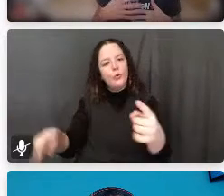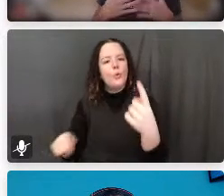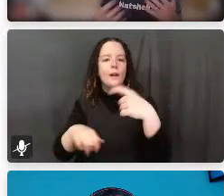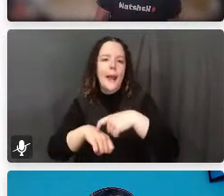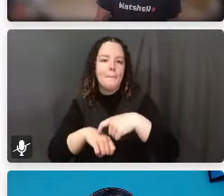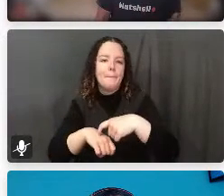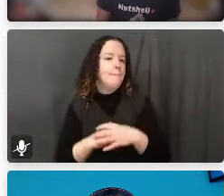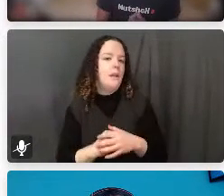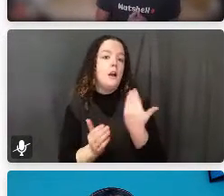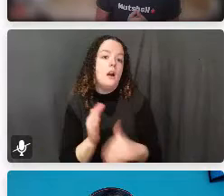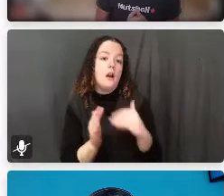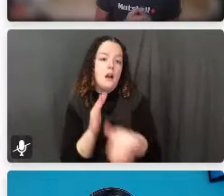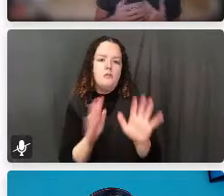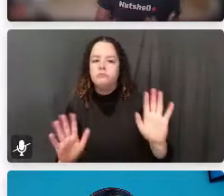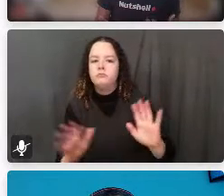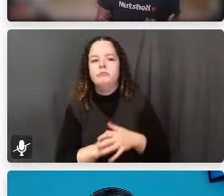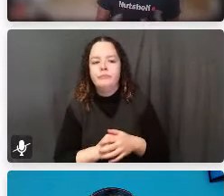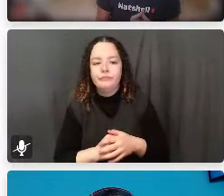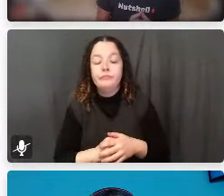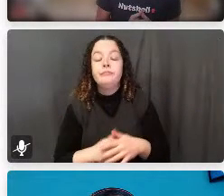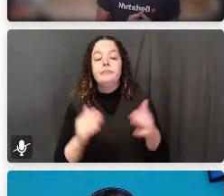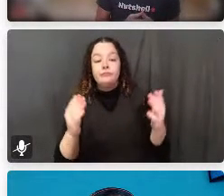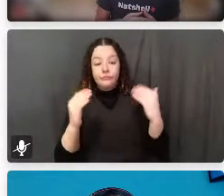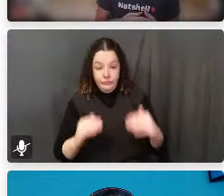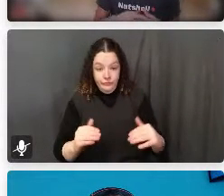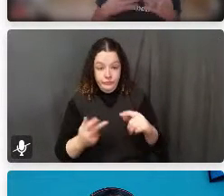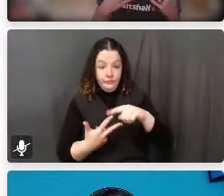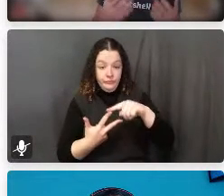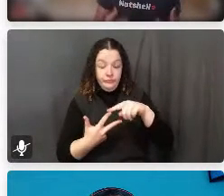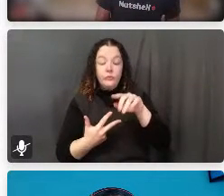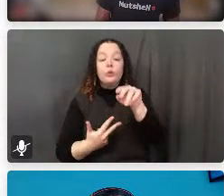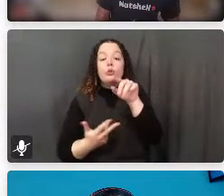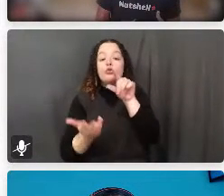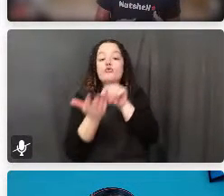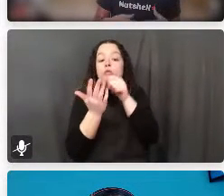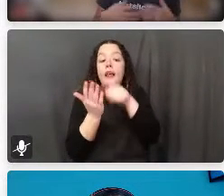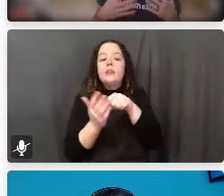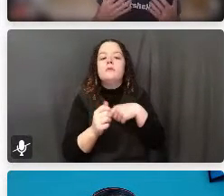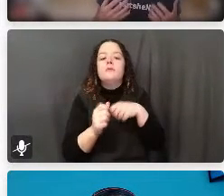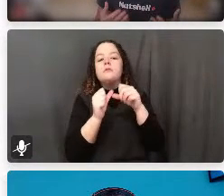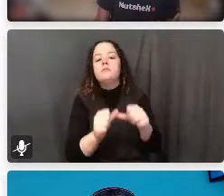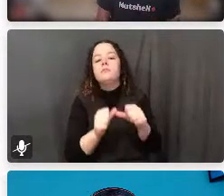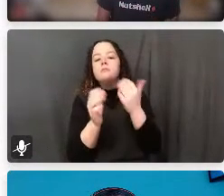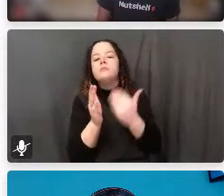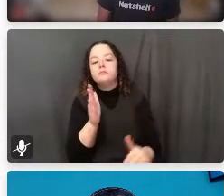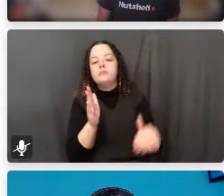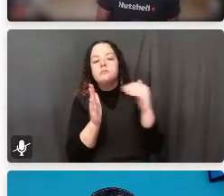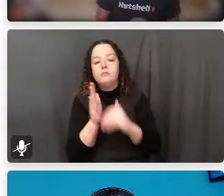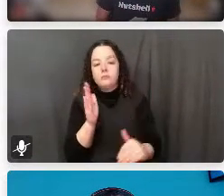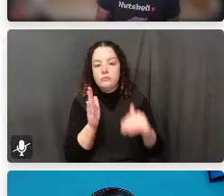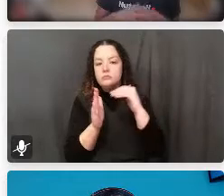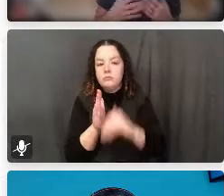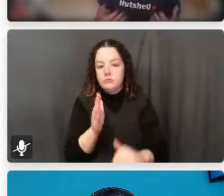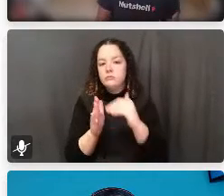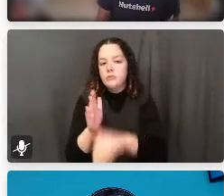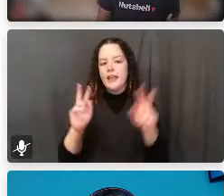that's going to repeat itself. For newsletters, this is going to be that ongoing messages or something with a similar theme. I